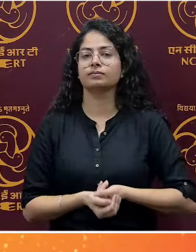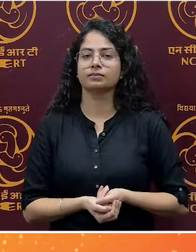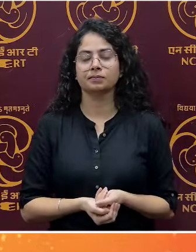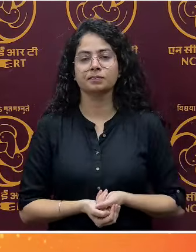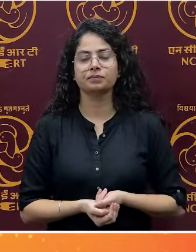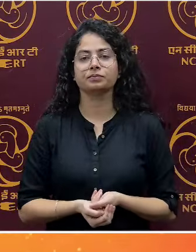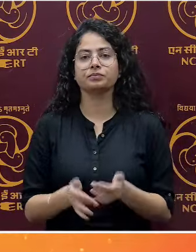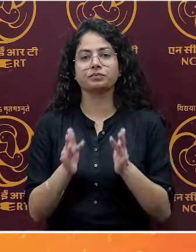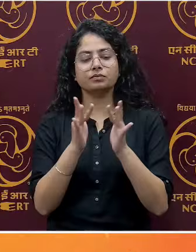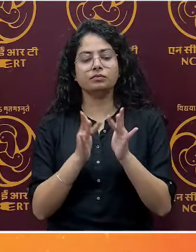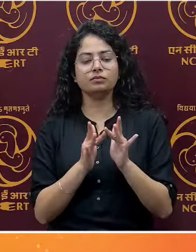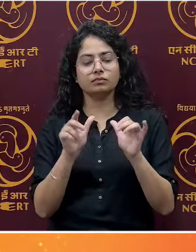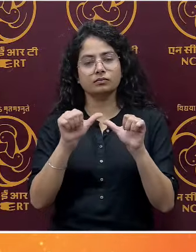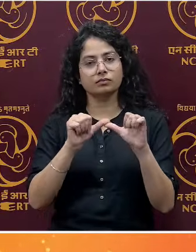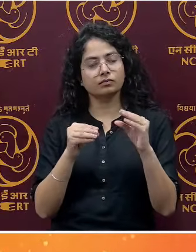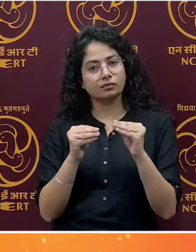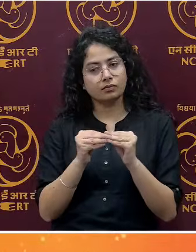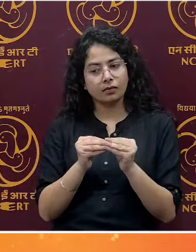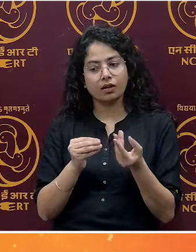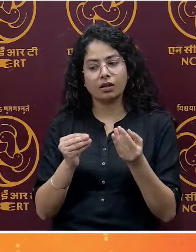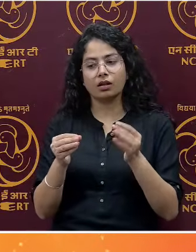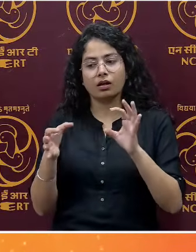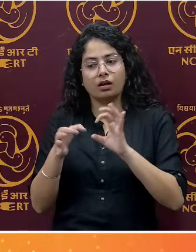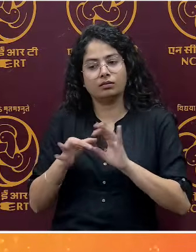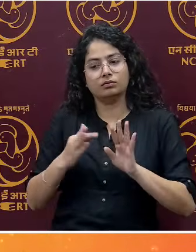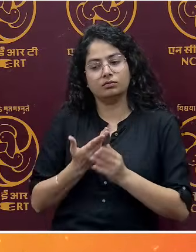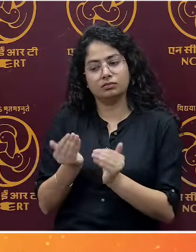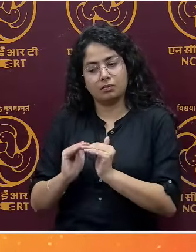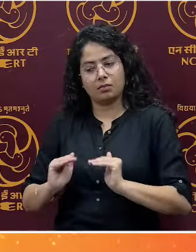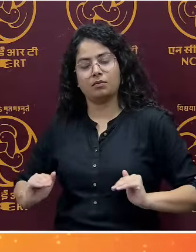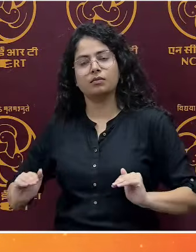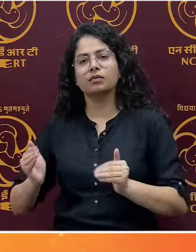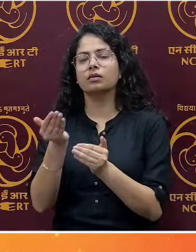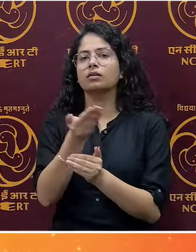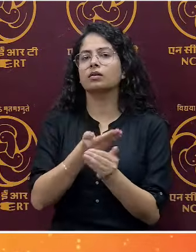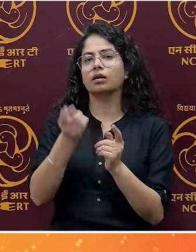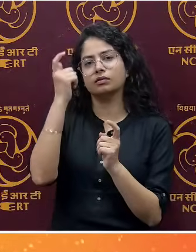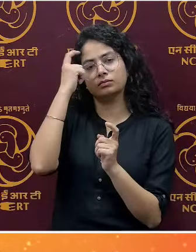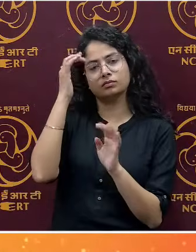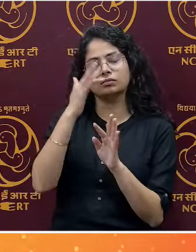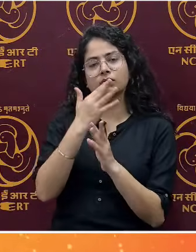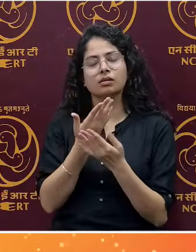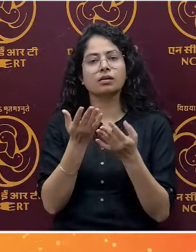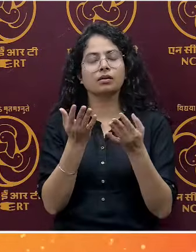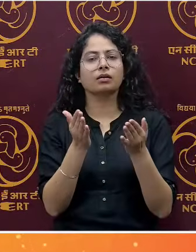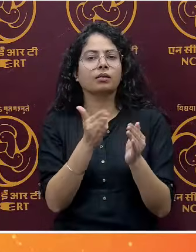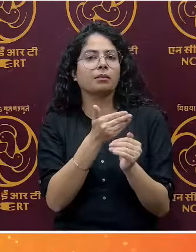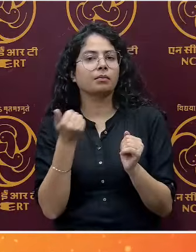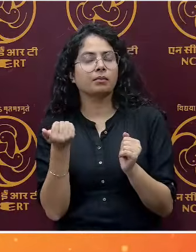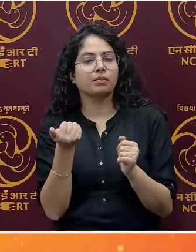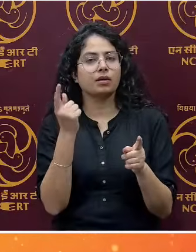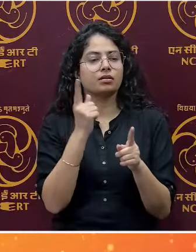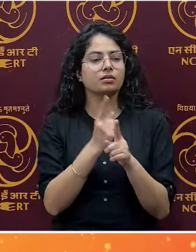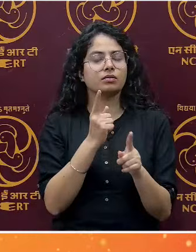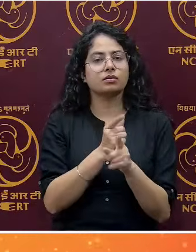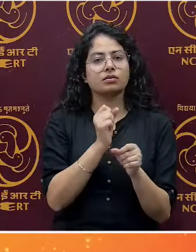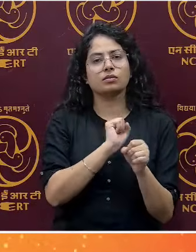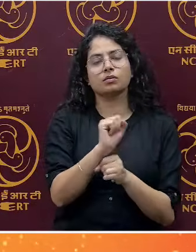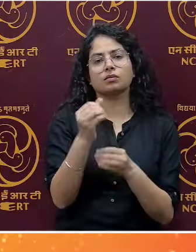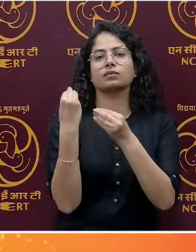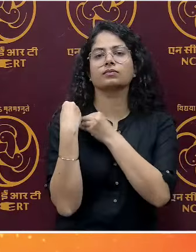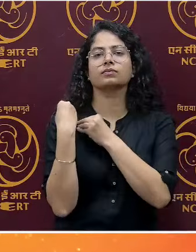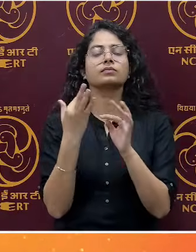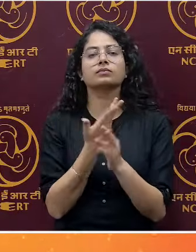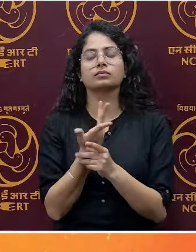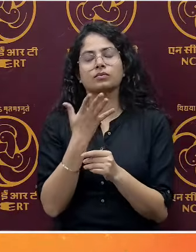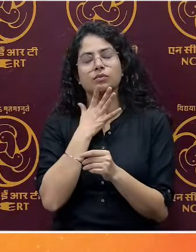ma'am, virtual labs are learner driven in nature. What do you think should be the ideal role of a teacher in such an environment, ma'am?